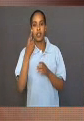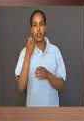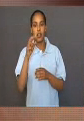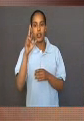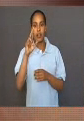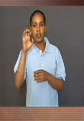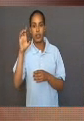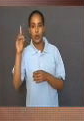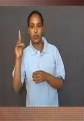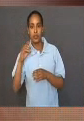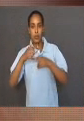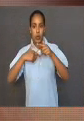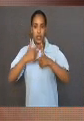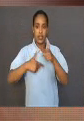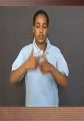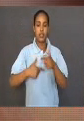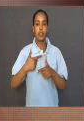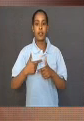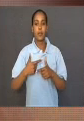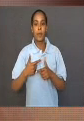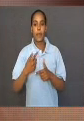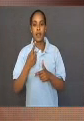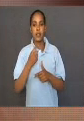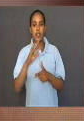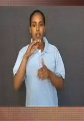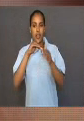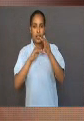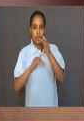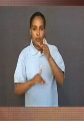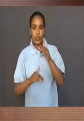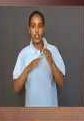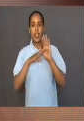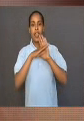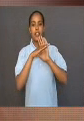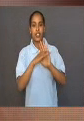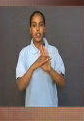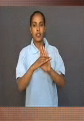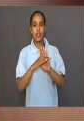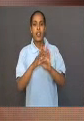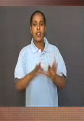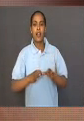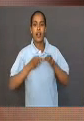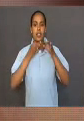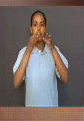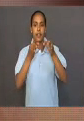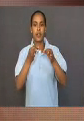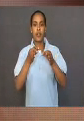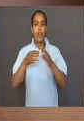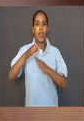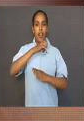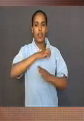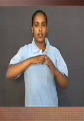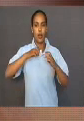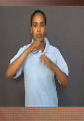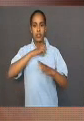In the redox process, the reducing agent